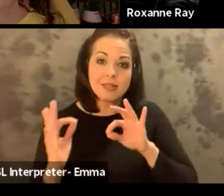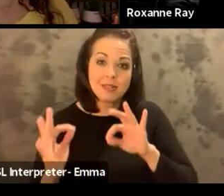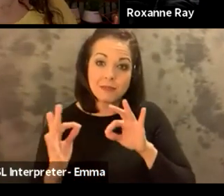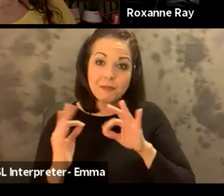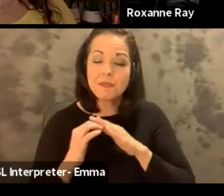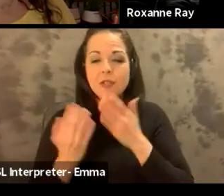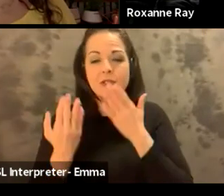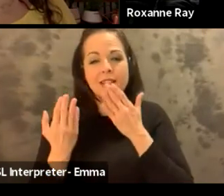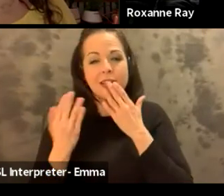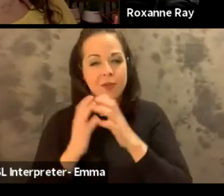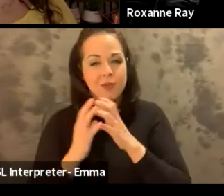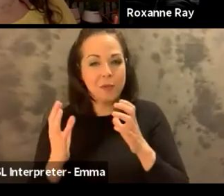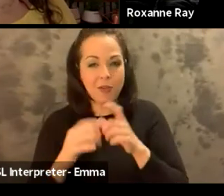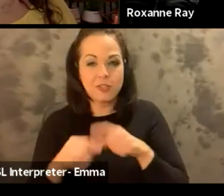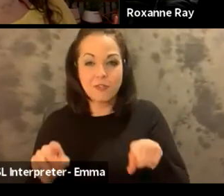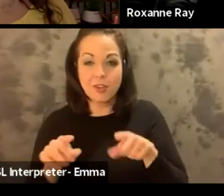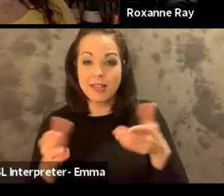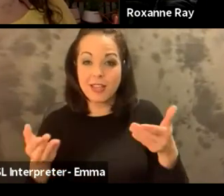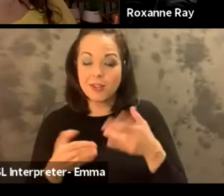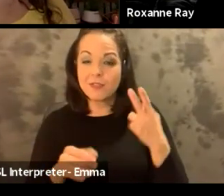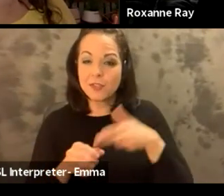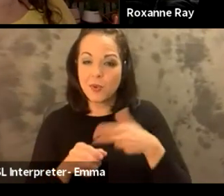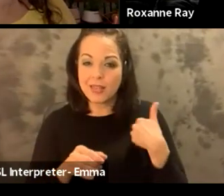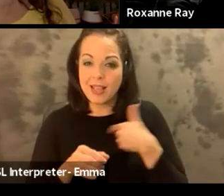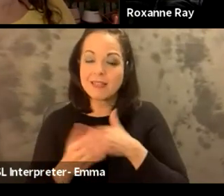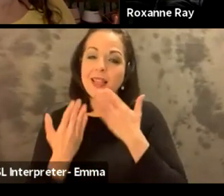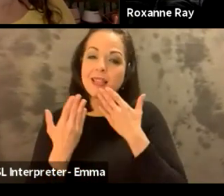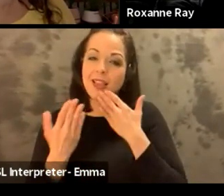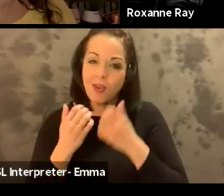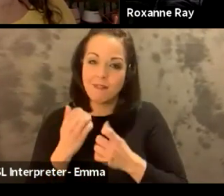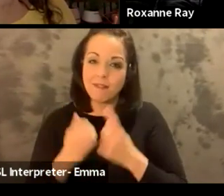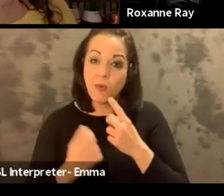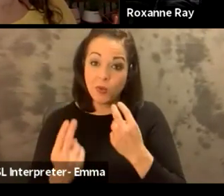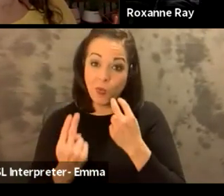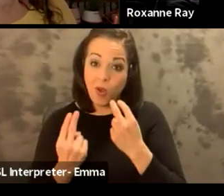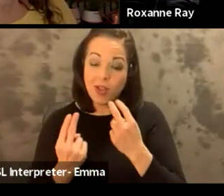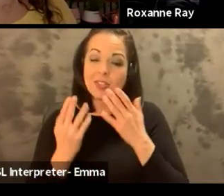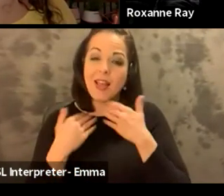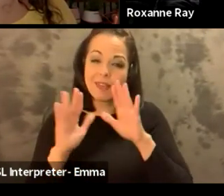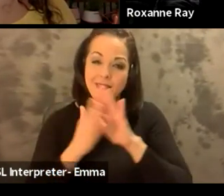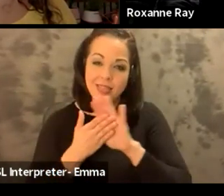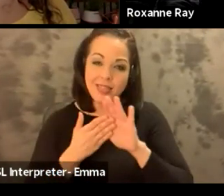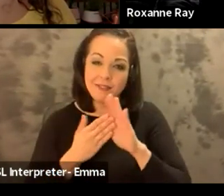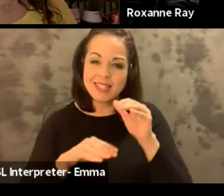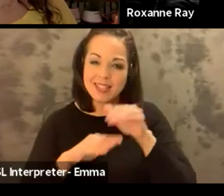thank you all so much for being here. Thank you, everyone who's watching. Have a lovely night.